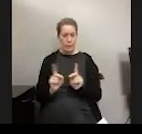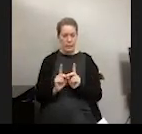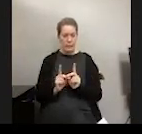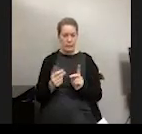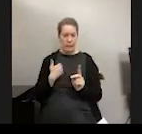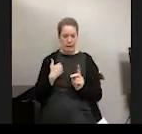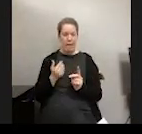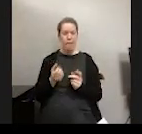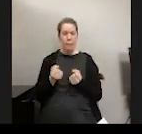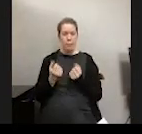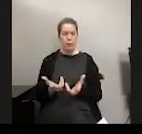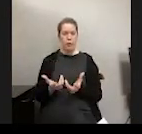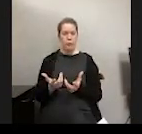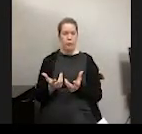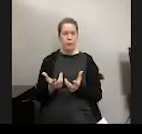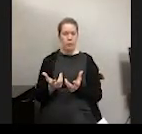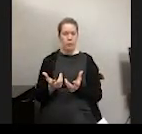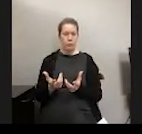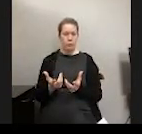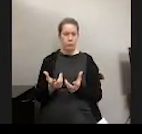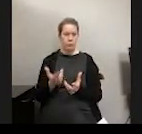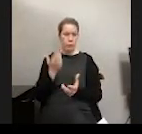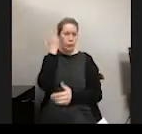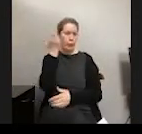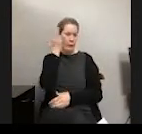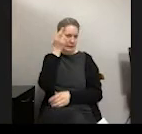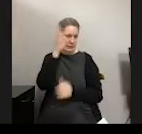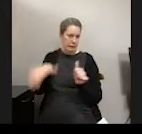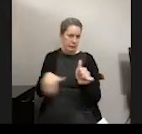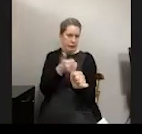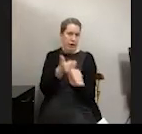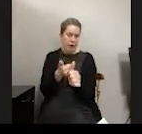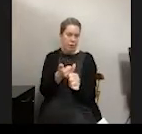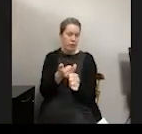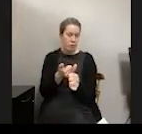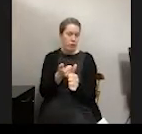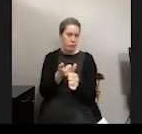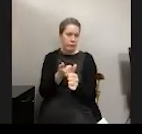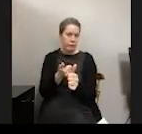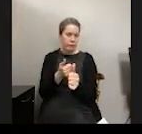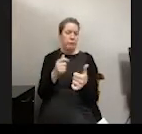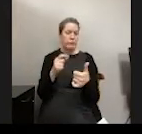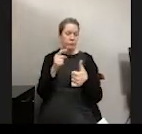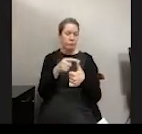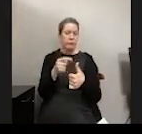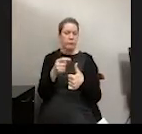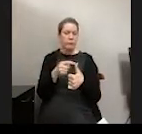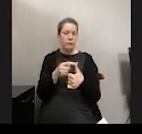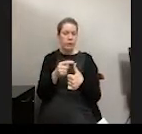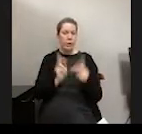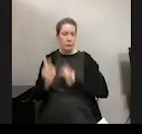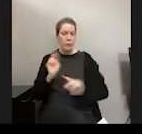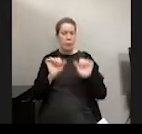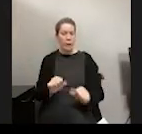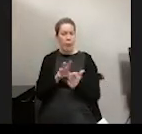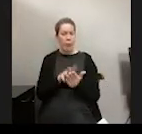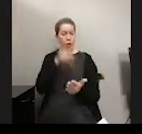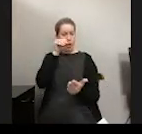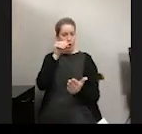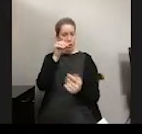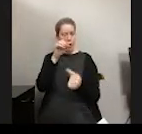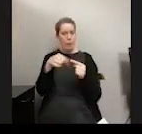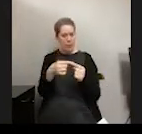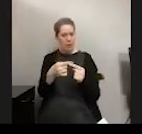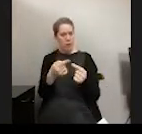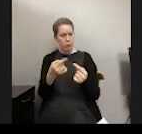multiple purposes. Number one is people can come learn about the year of public art and all the programming and everything that's going on. Number two, they can learn about public art and what it is,